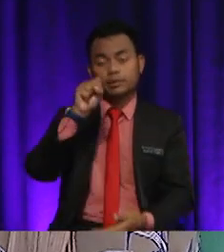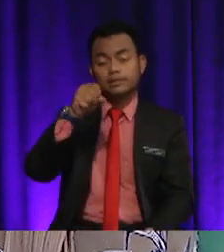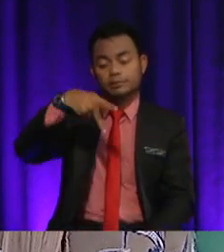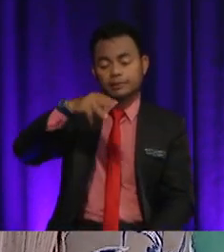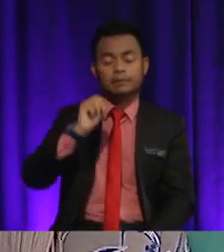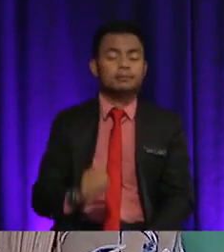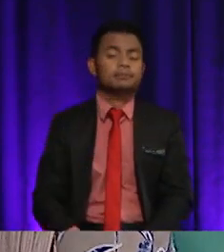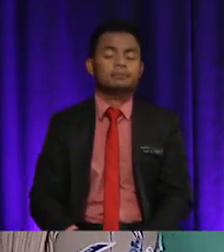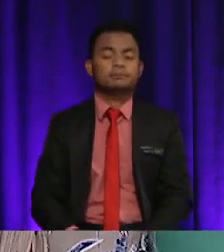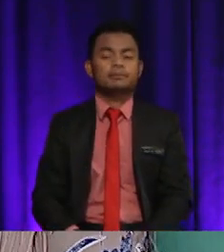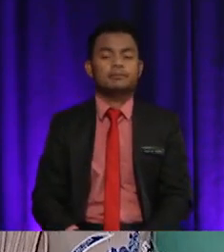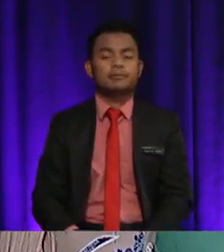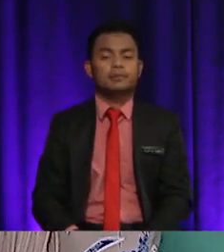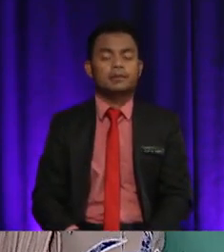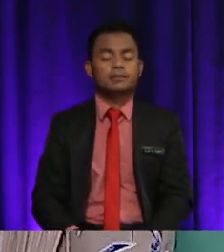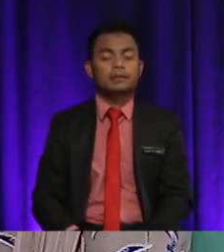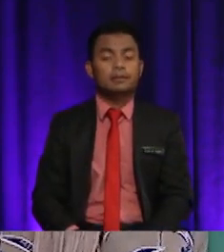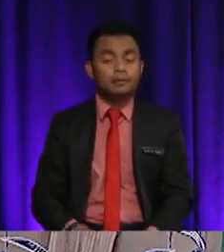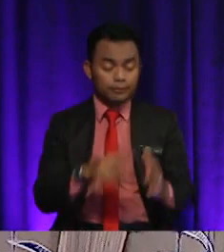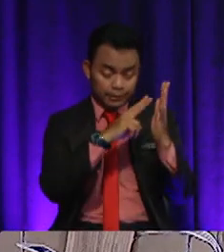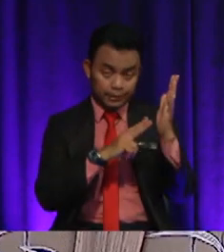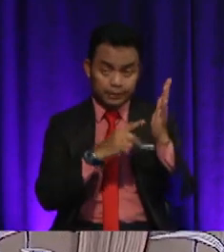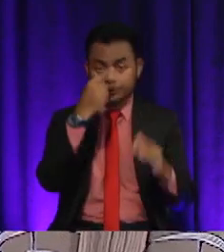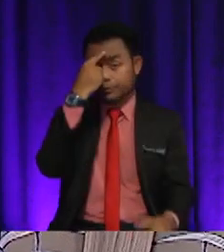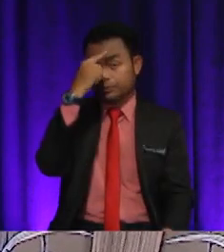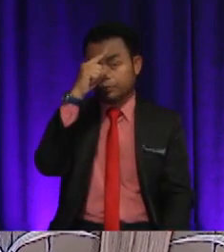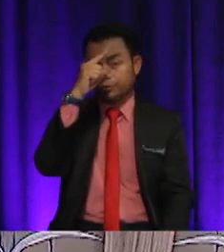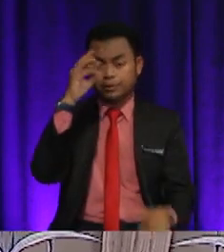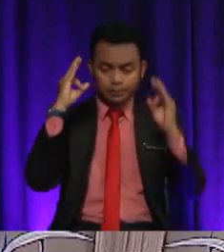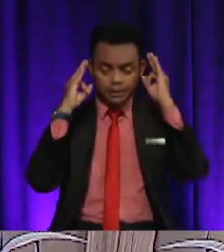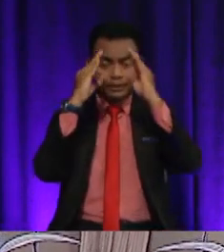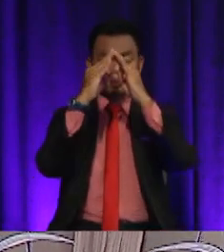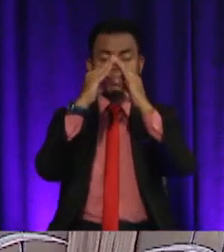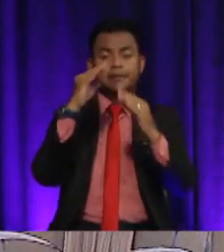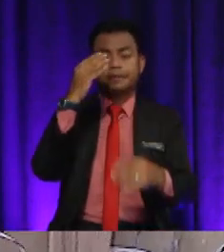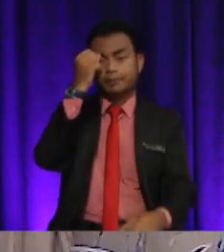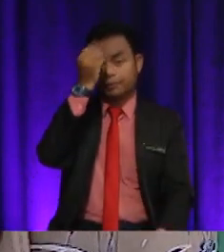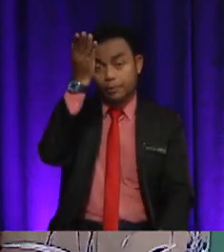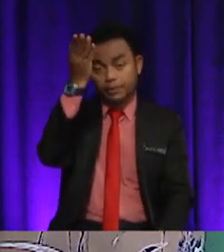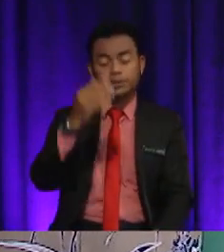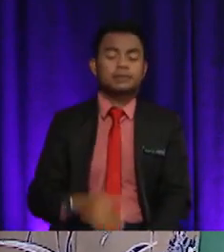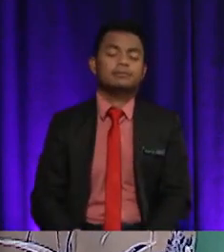specific information. And this is a very important skill for SPM English paper.